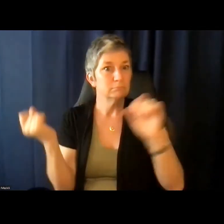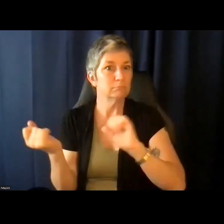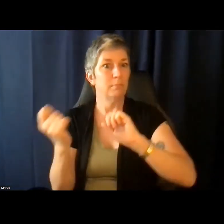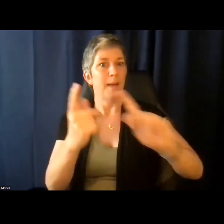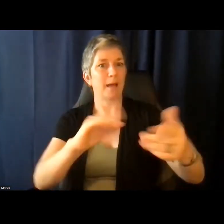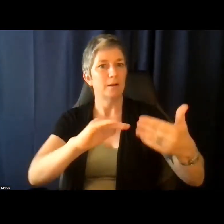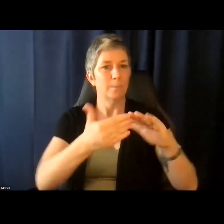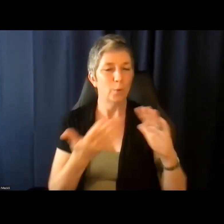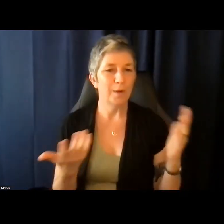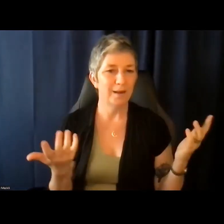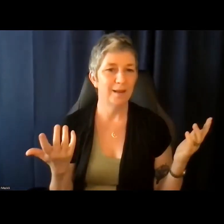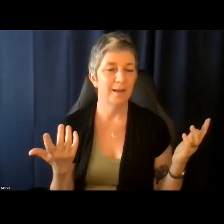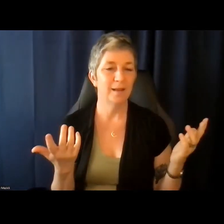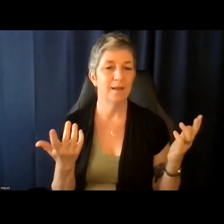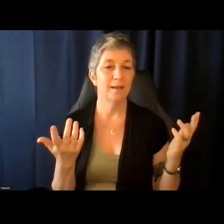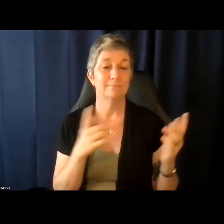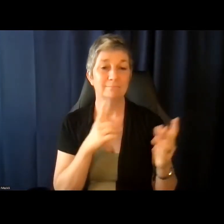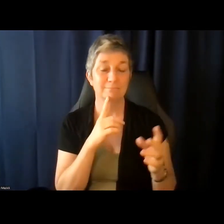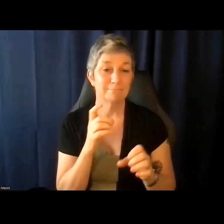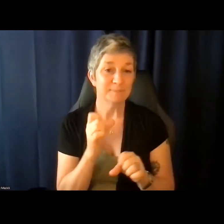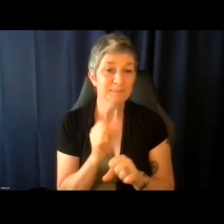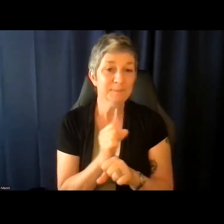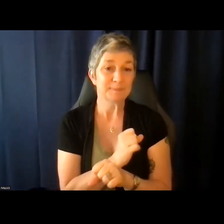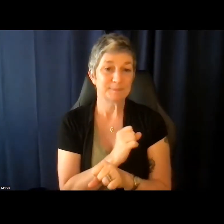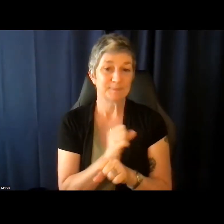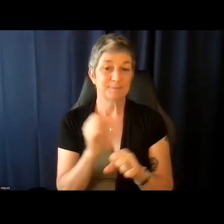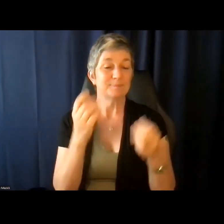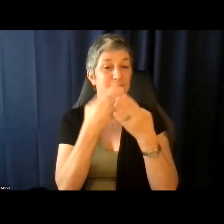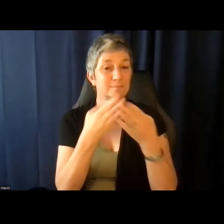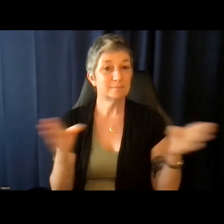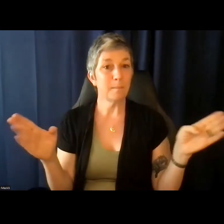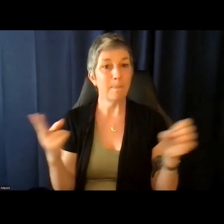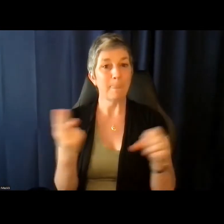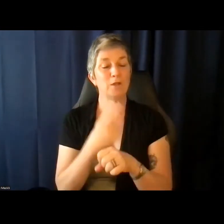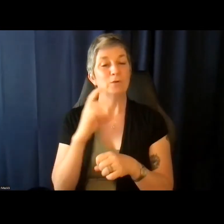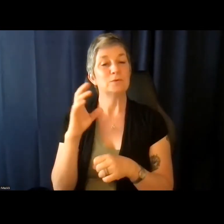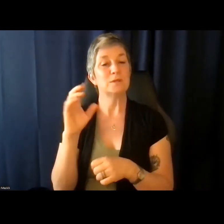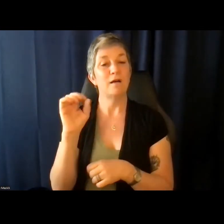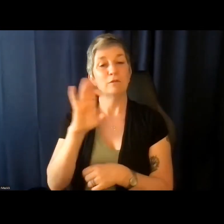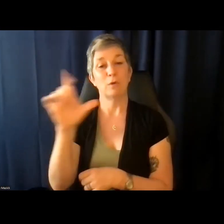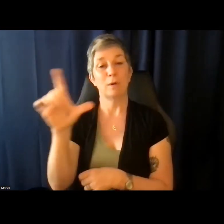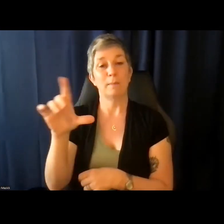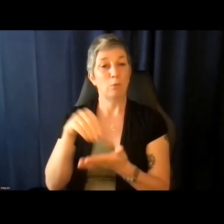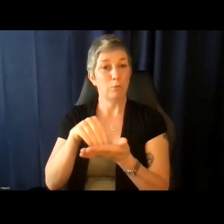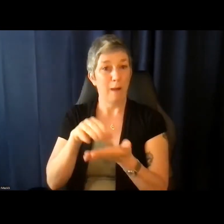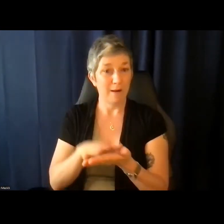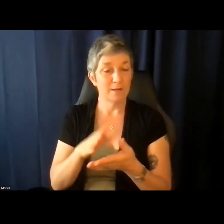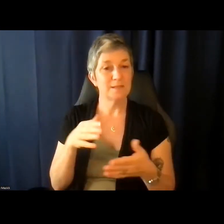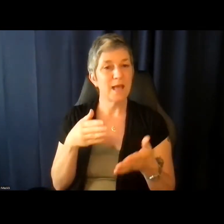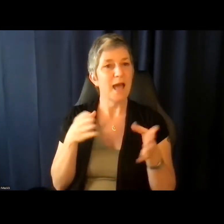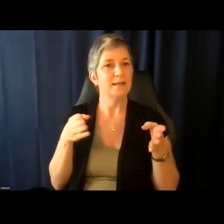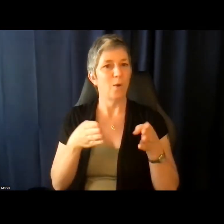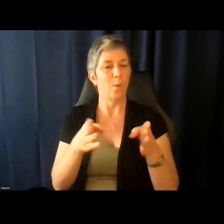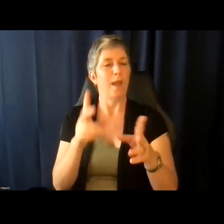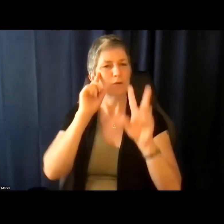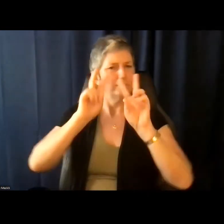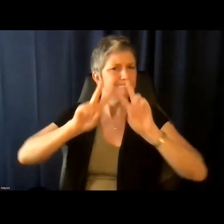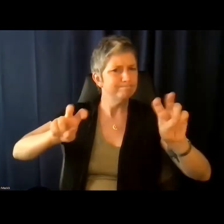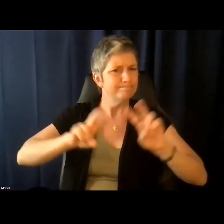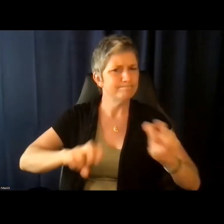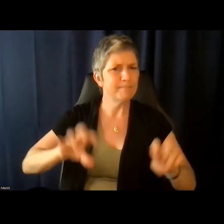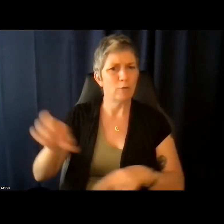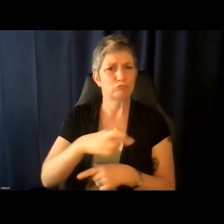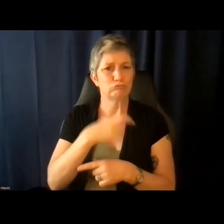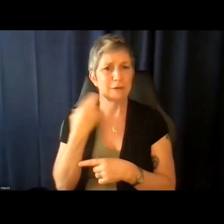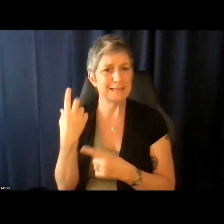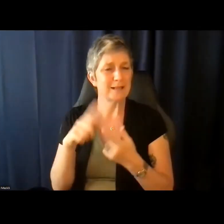communities. But actually, the overbroad use of criminal records as a way to assess people's risk of criminal